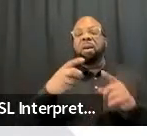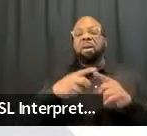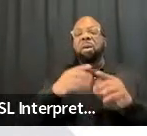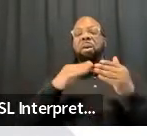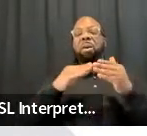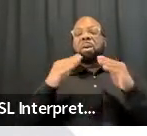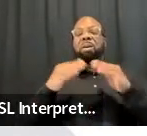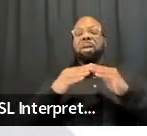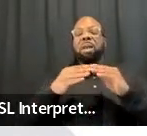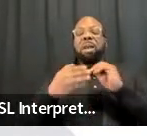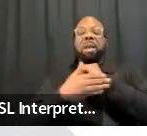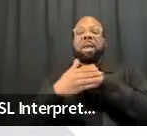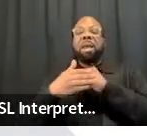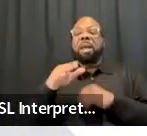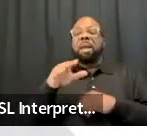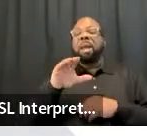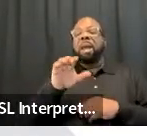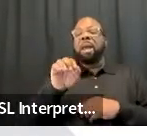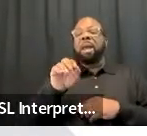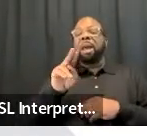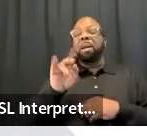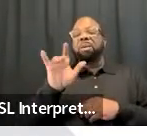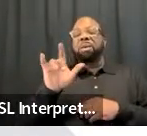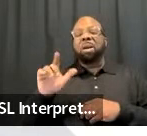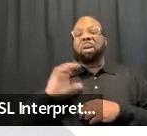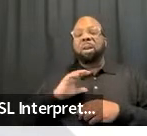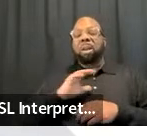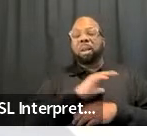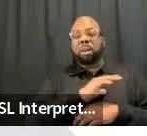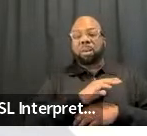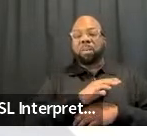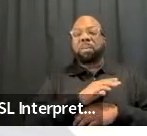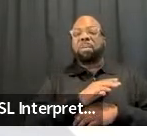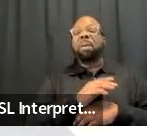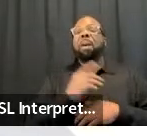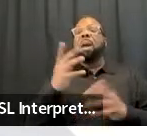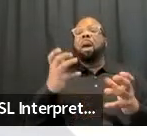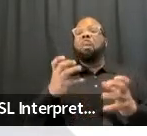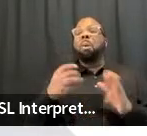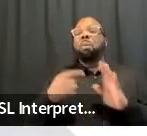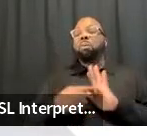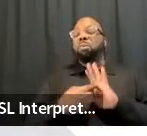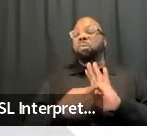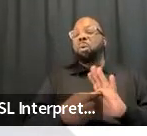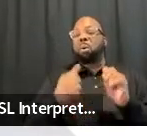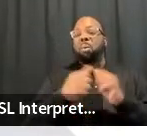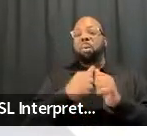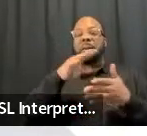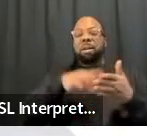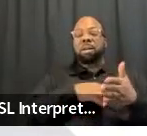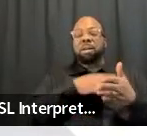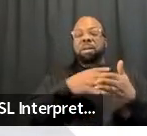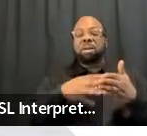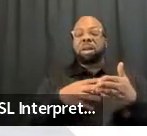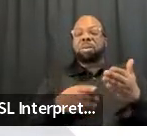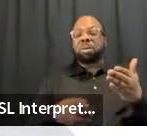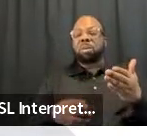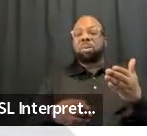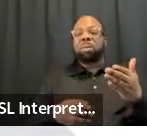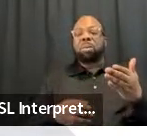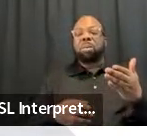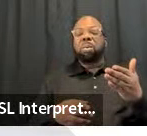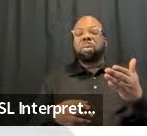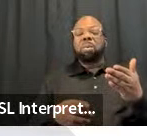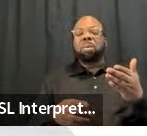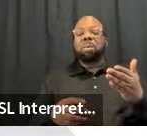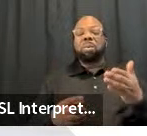and consideration by the City Council. One thing I want to highlight here with the schedule is that